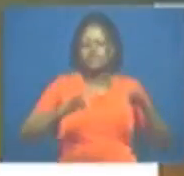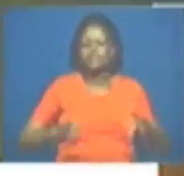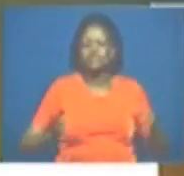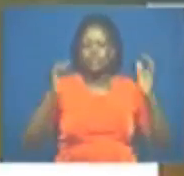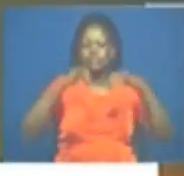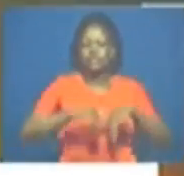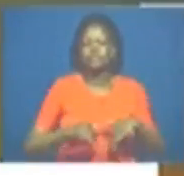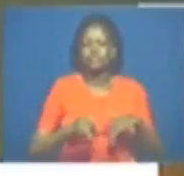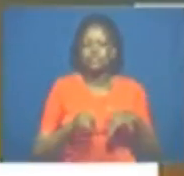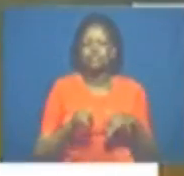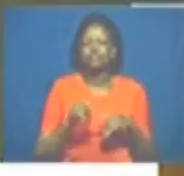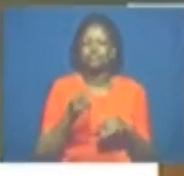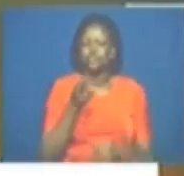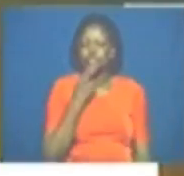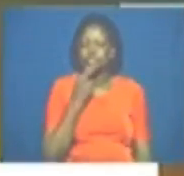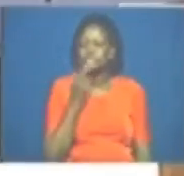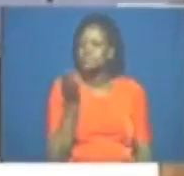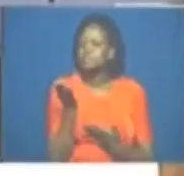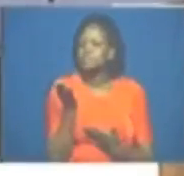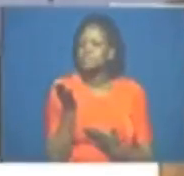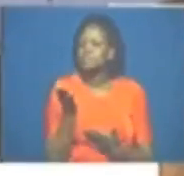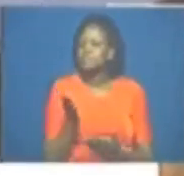Tuesday.